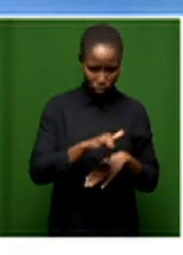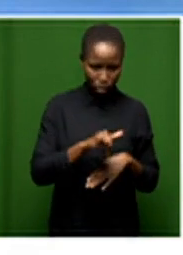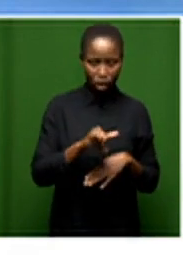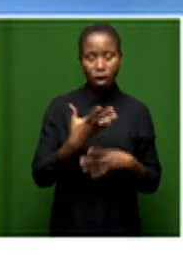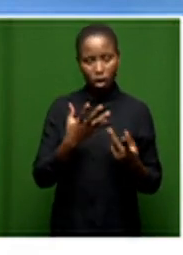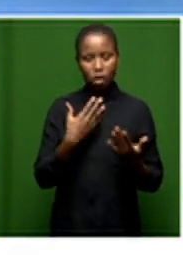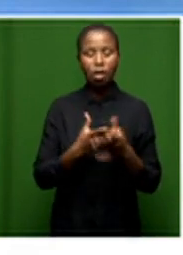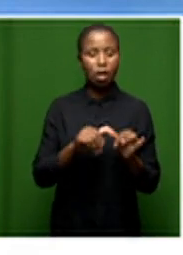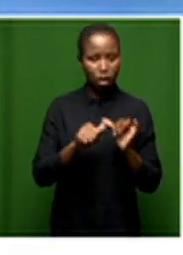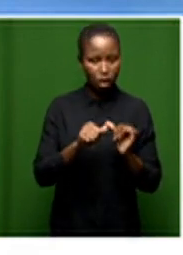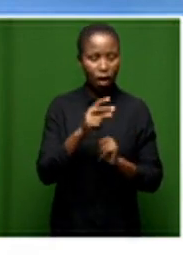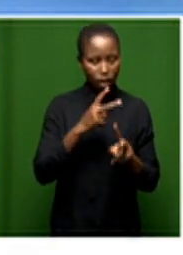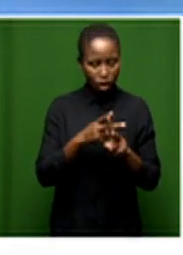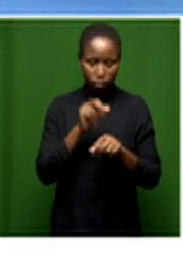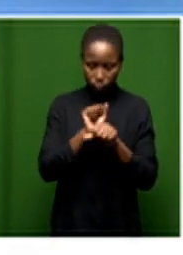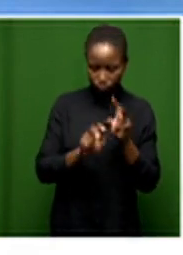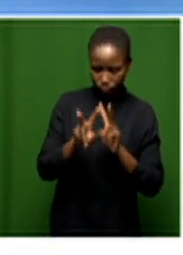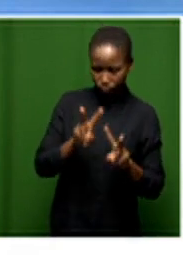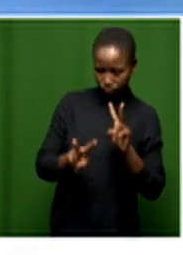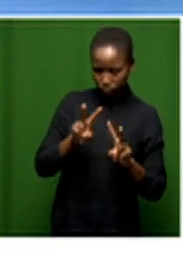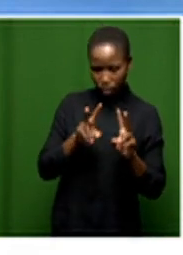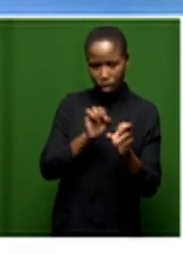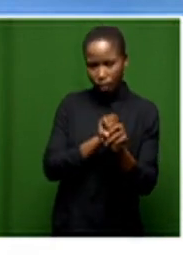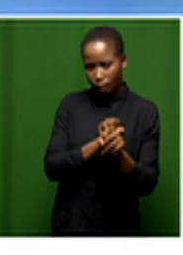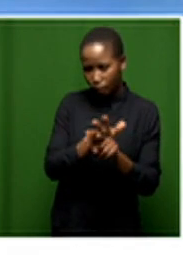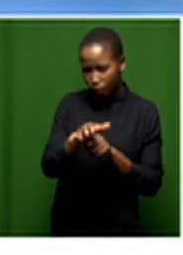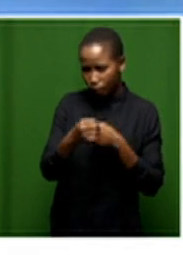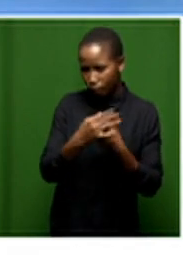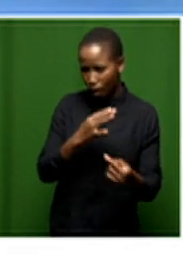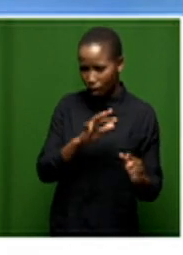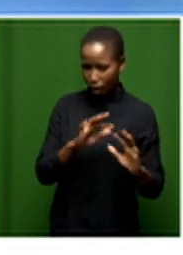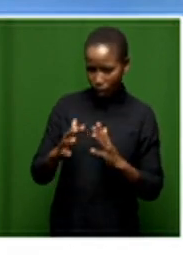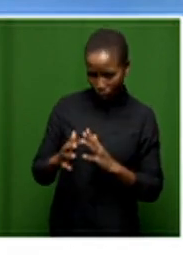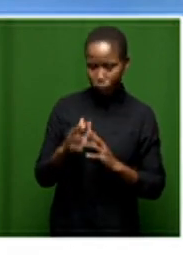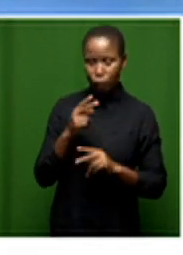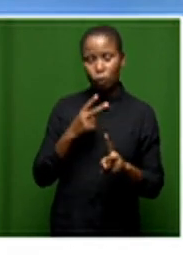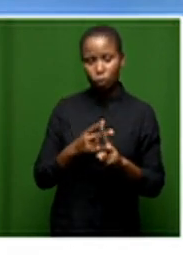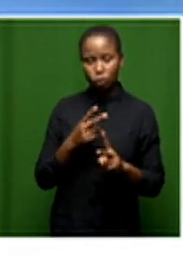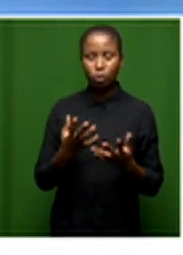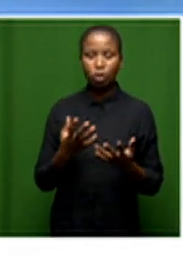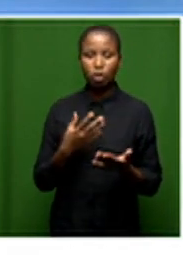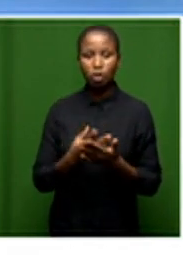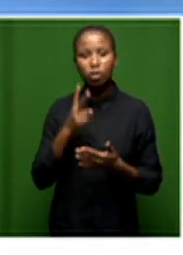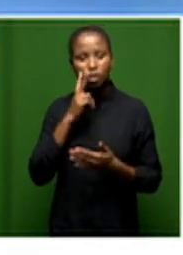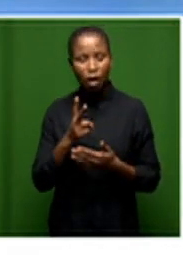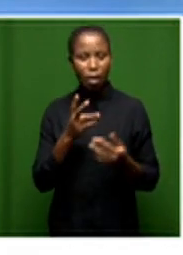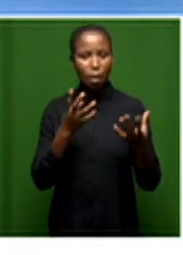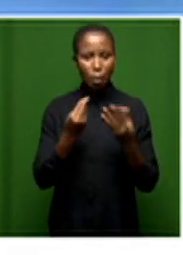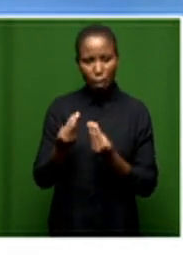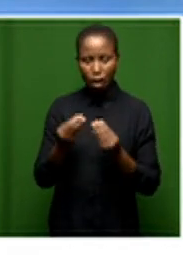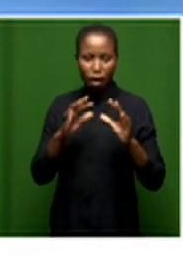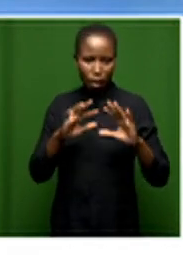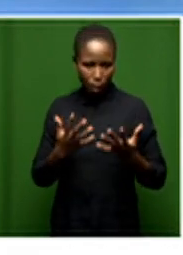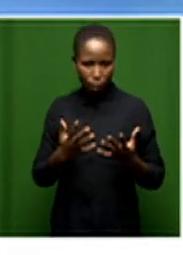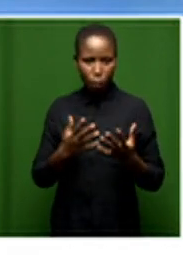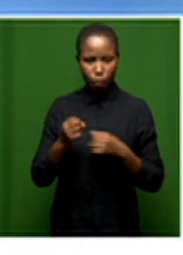continue to monitor breakthrough infections, we need to continue to make sure that we are looking at the whole genome sequencing